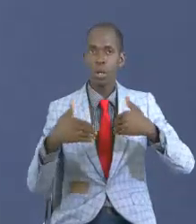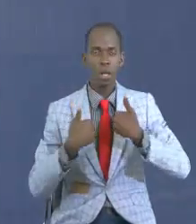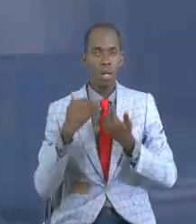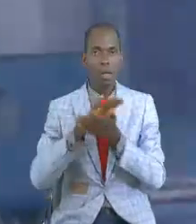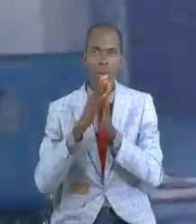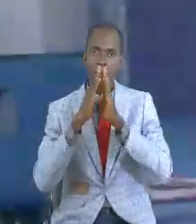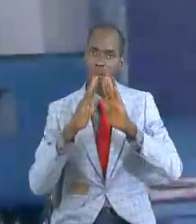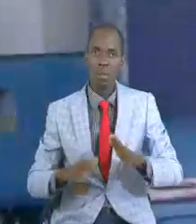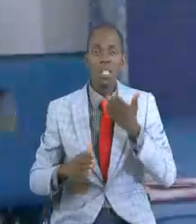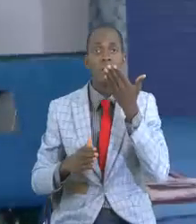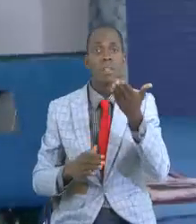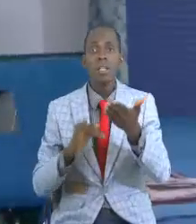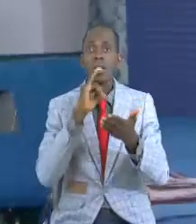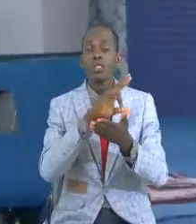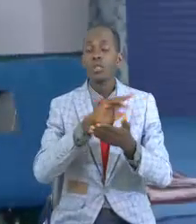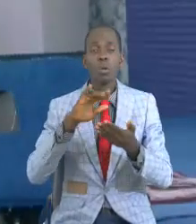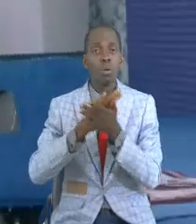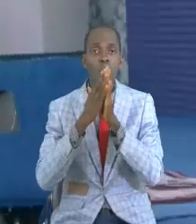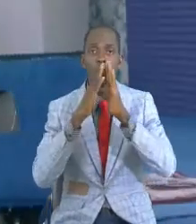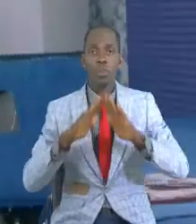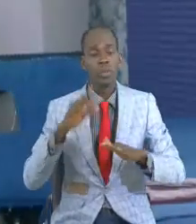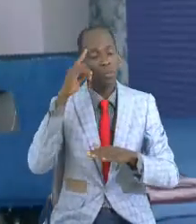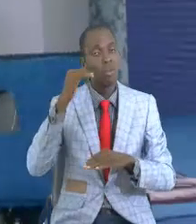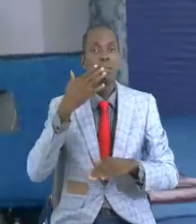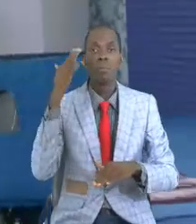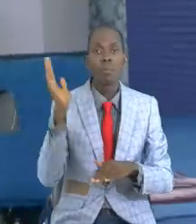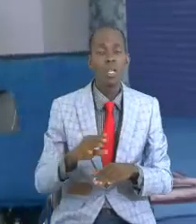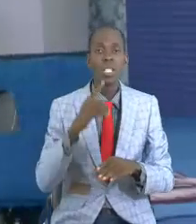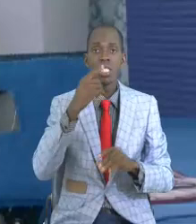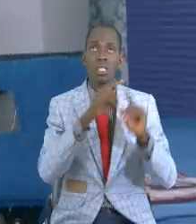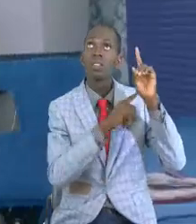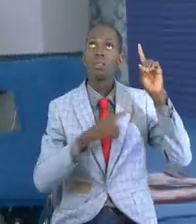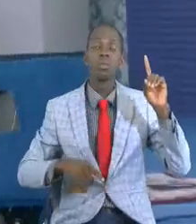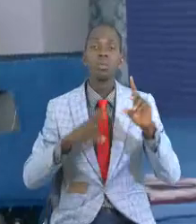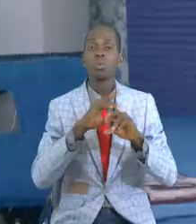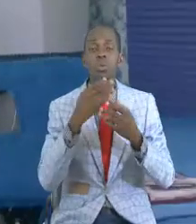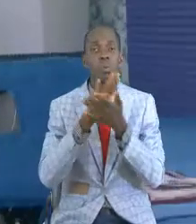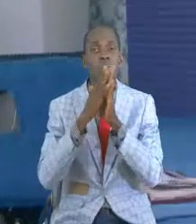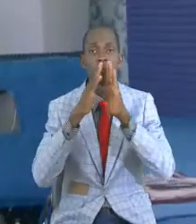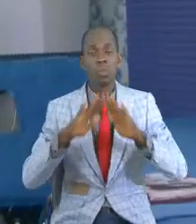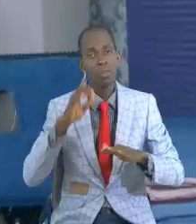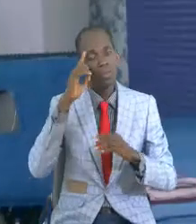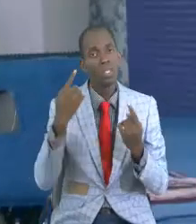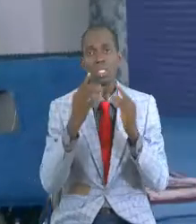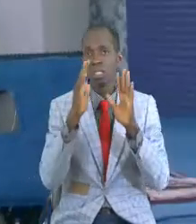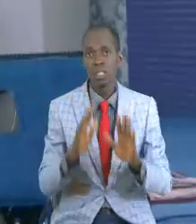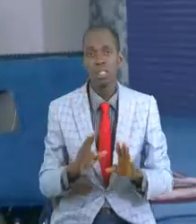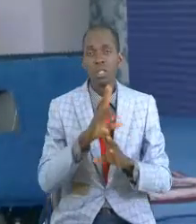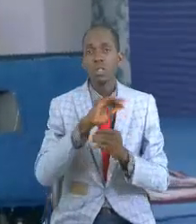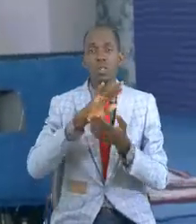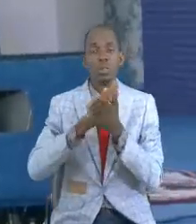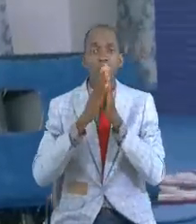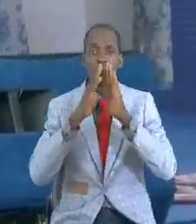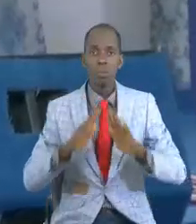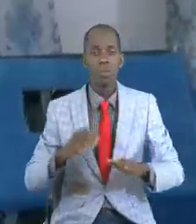no peace for the wicked, says the Lord. No peace for the sinner, says the Lord. No peace for the